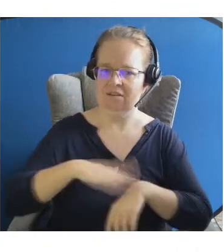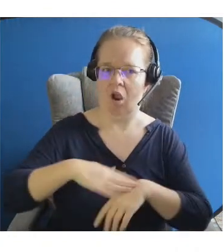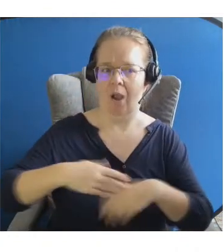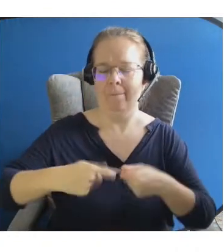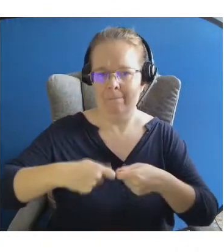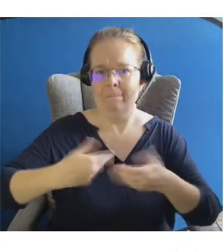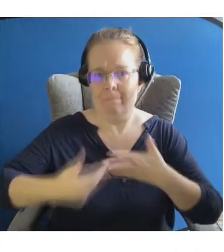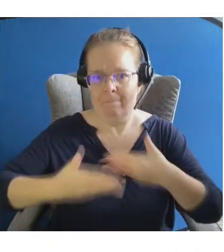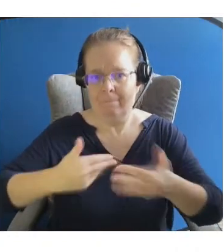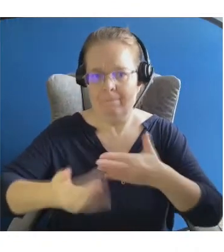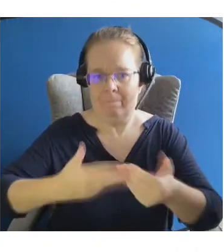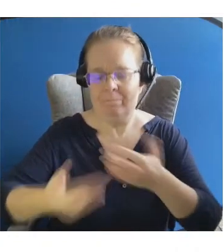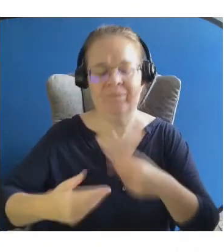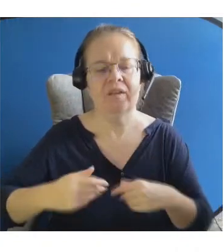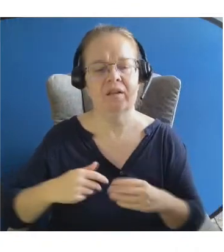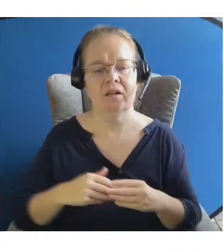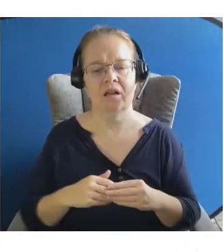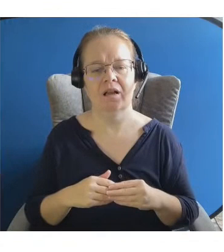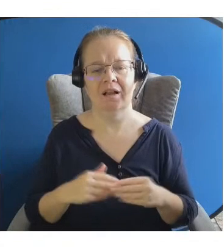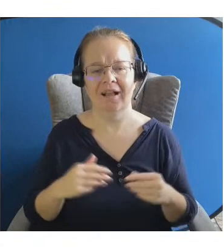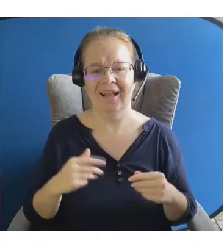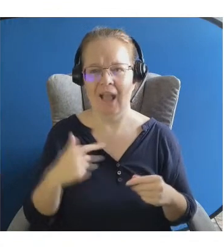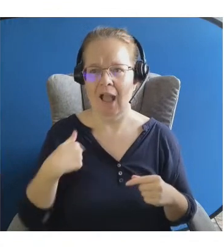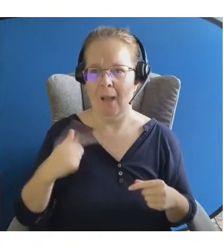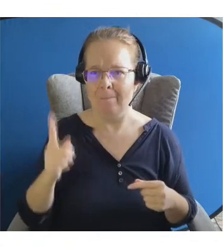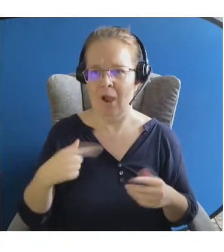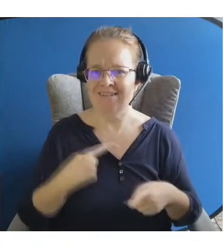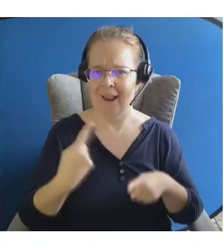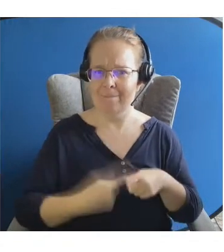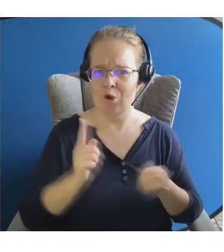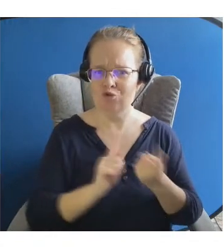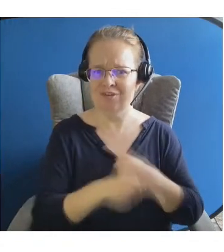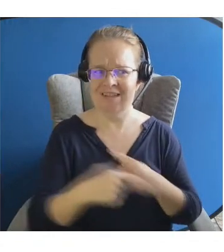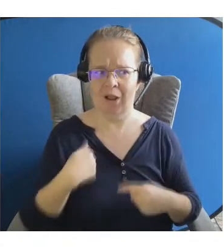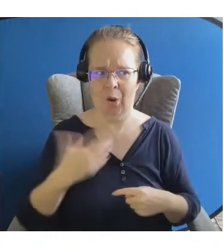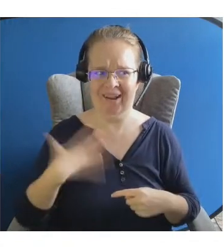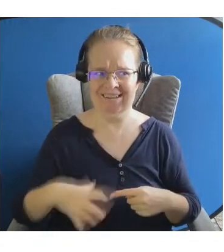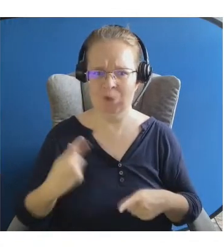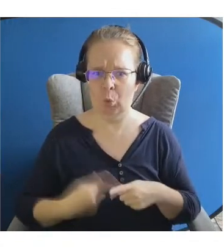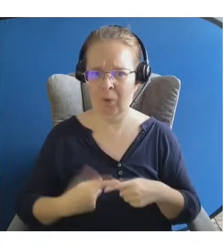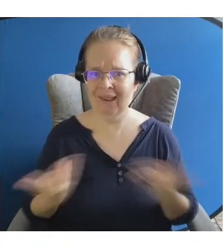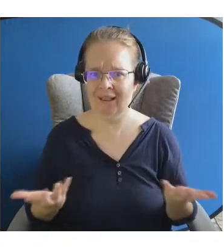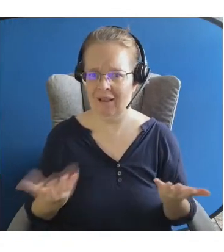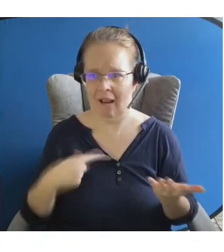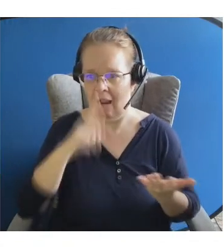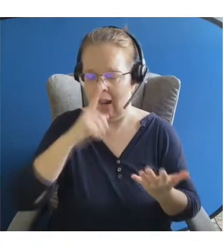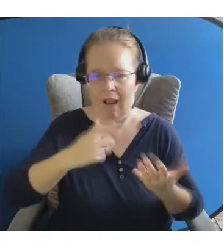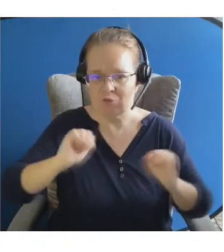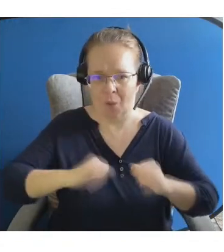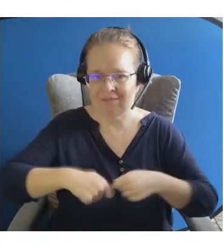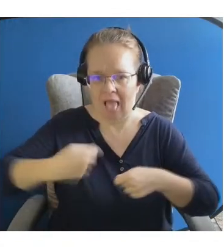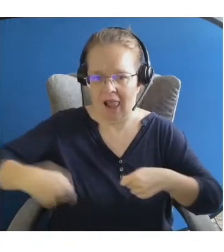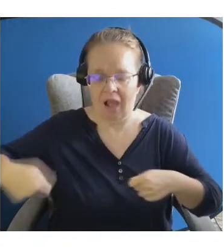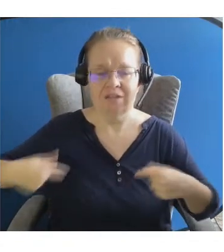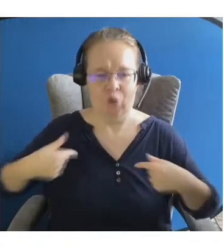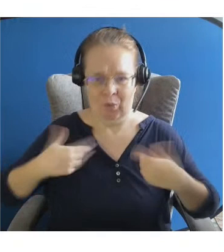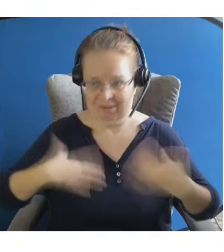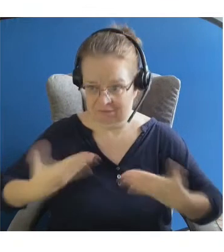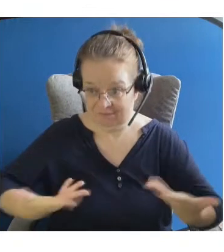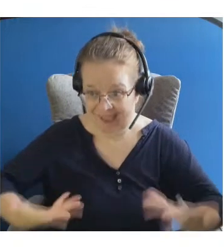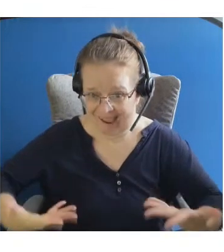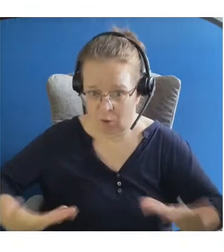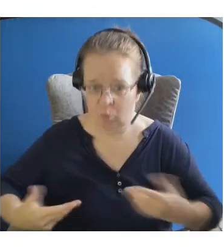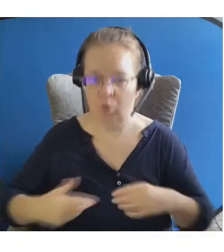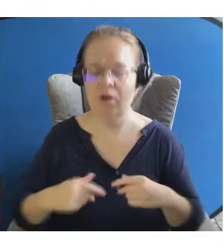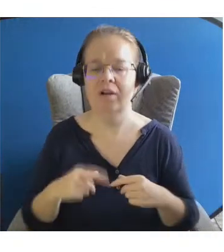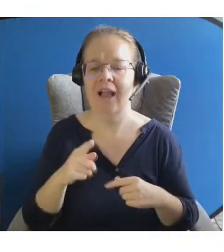that would be very quick, easy to get off the ground, and we, and dealt with the immediate impact